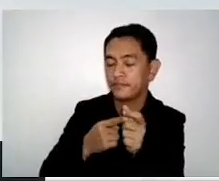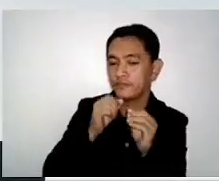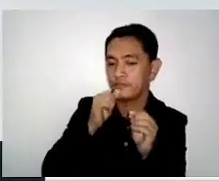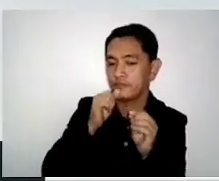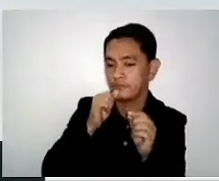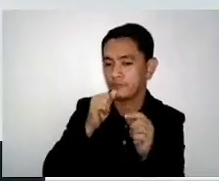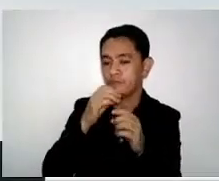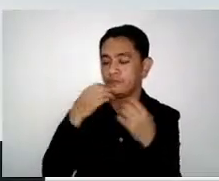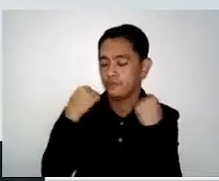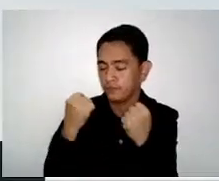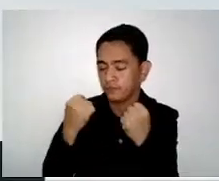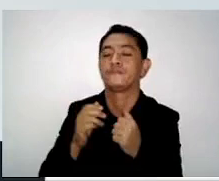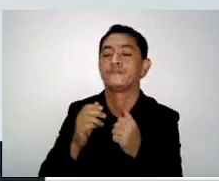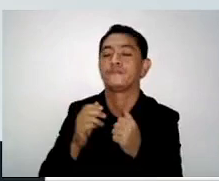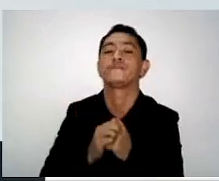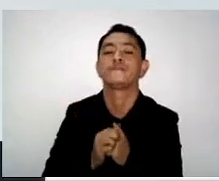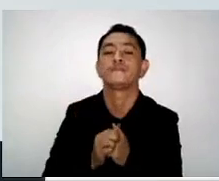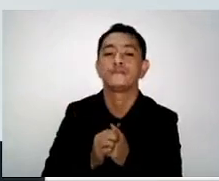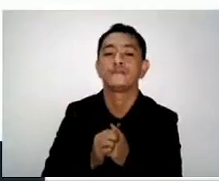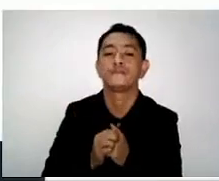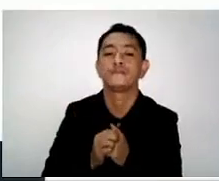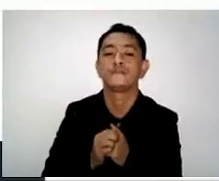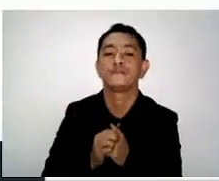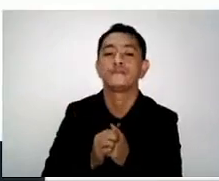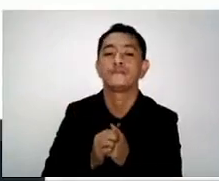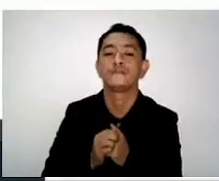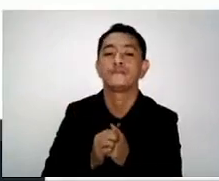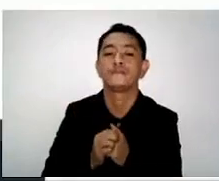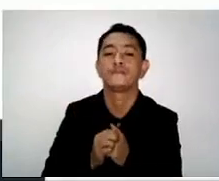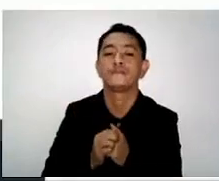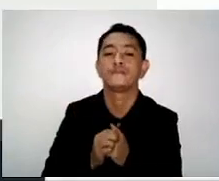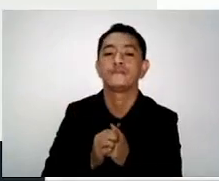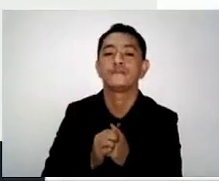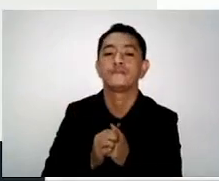ito to our original and a more secure password.